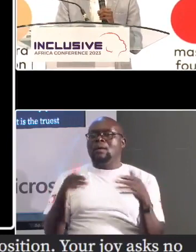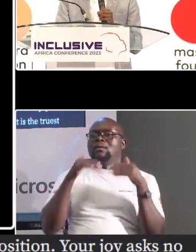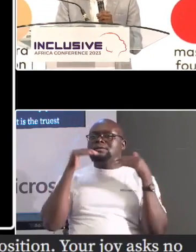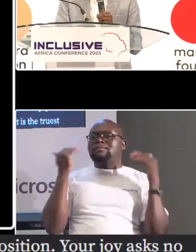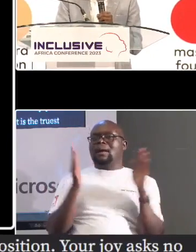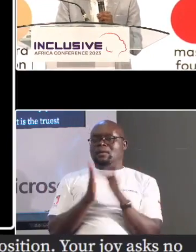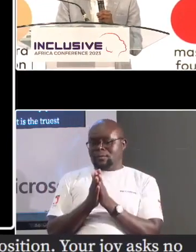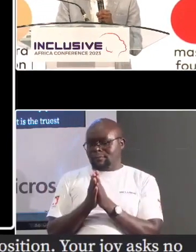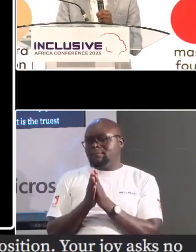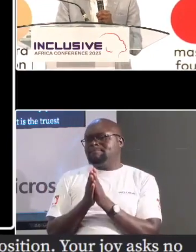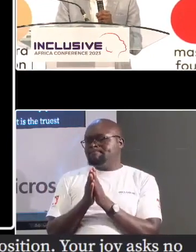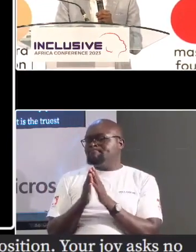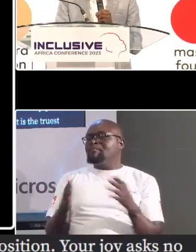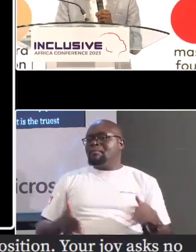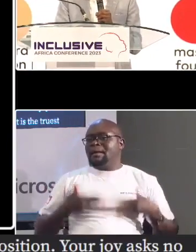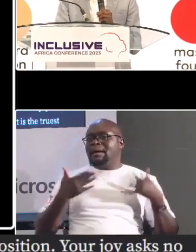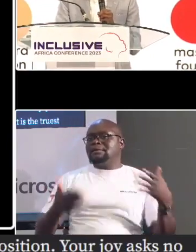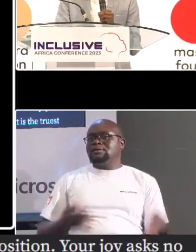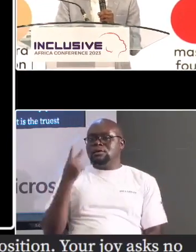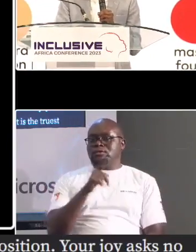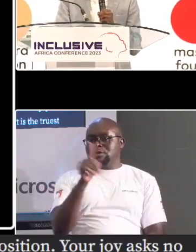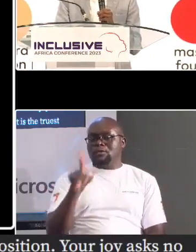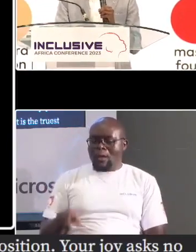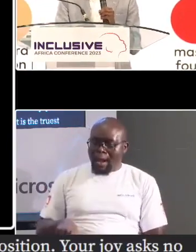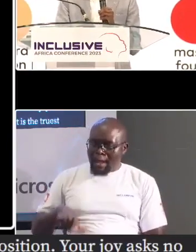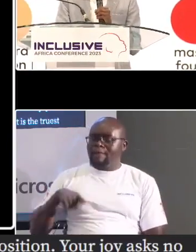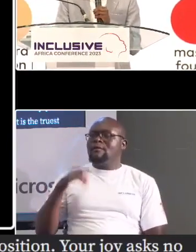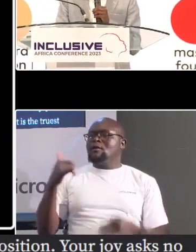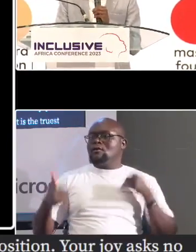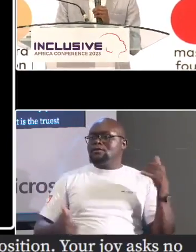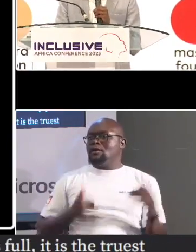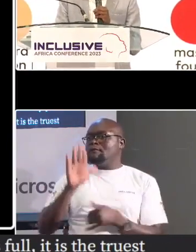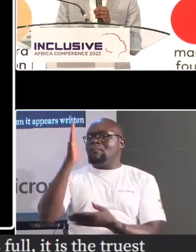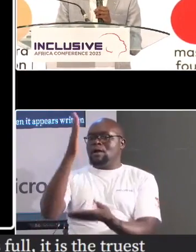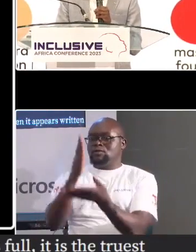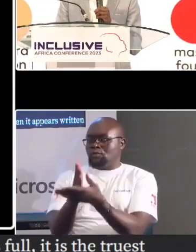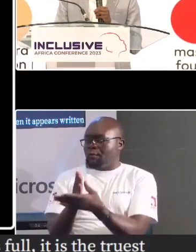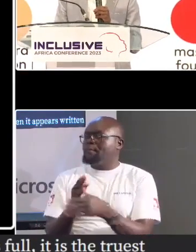with whispered gratitude to see you live your joyful truth.